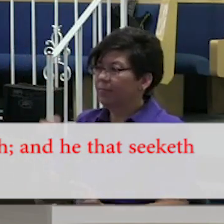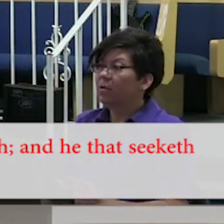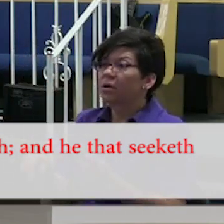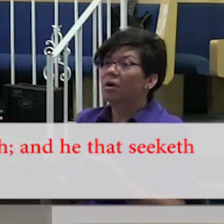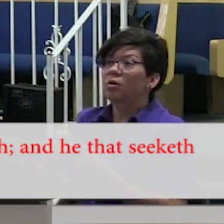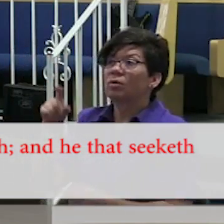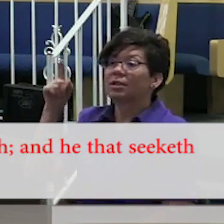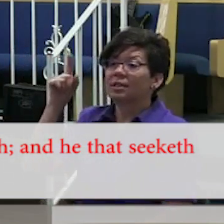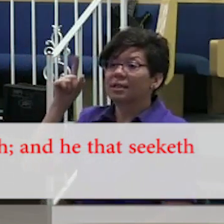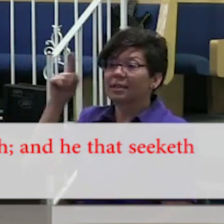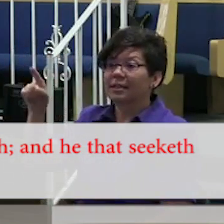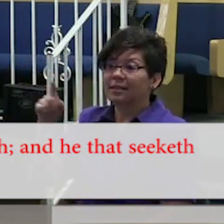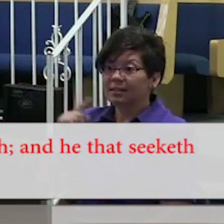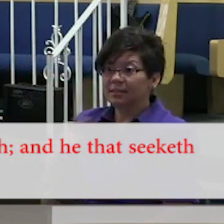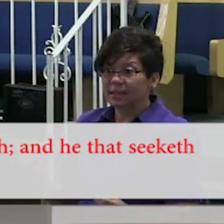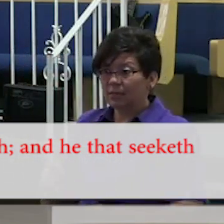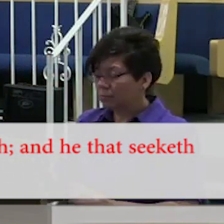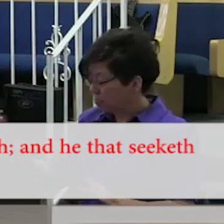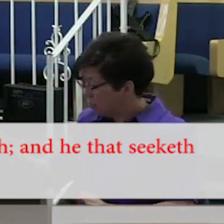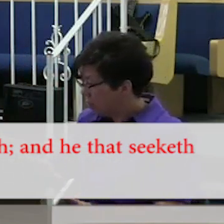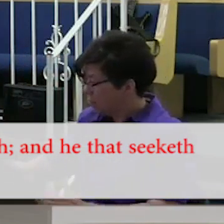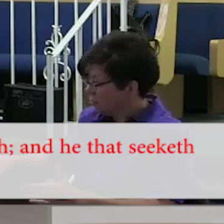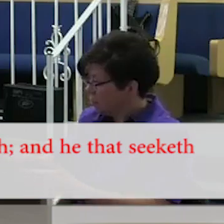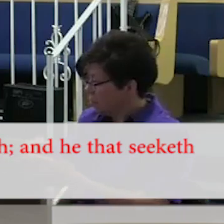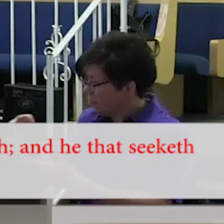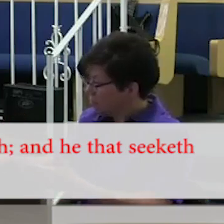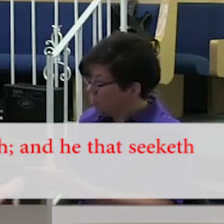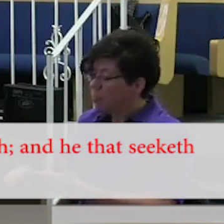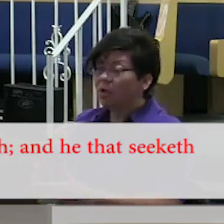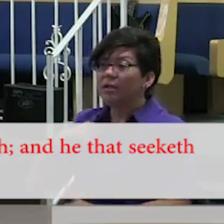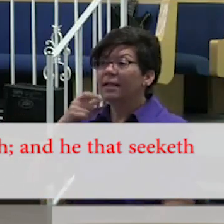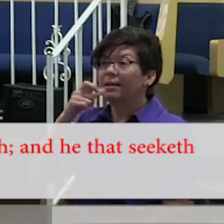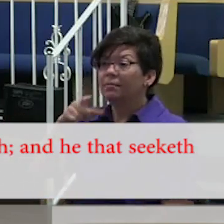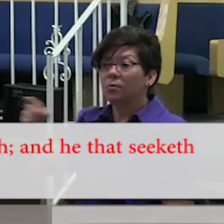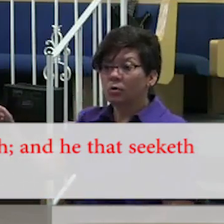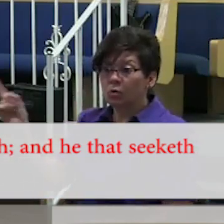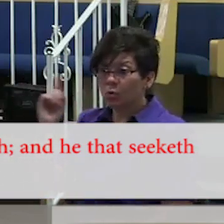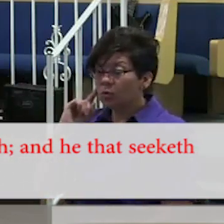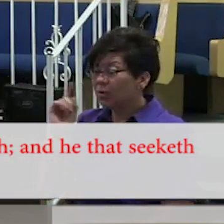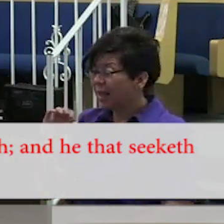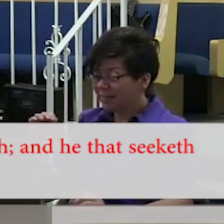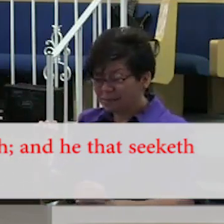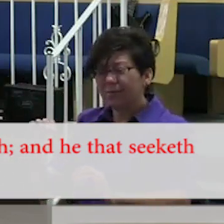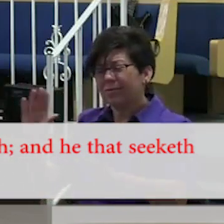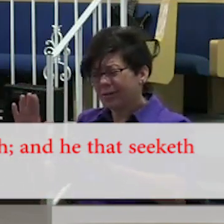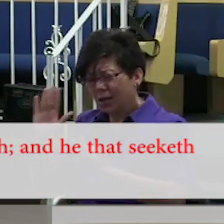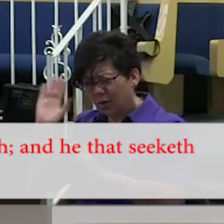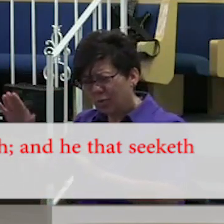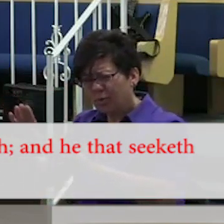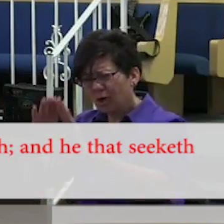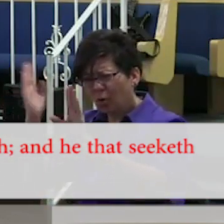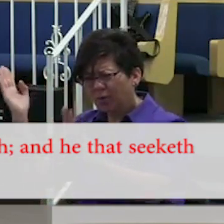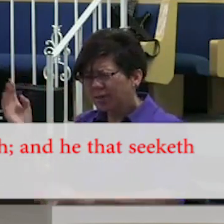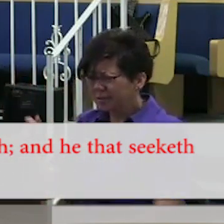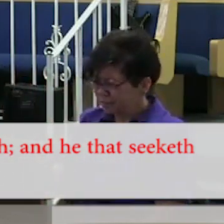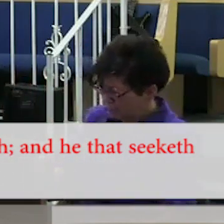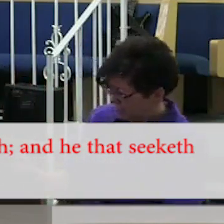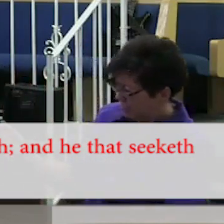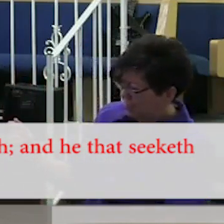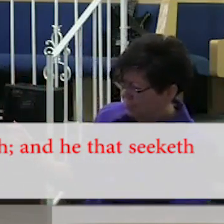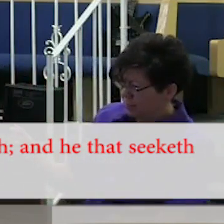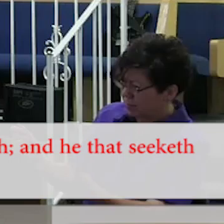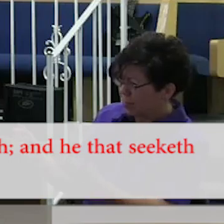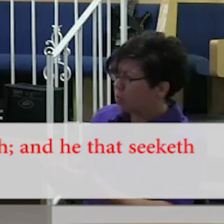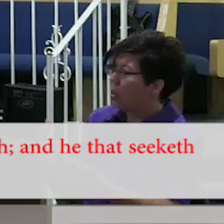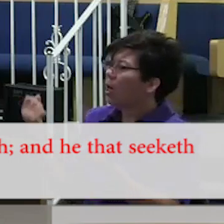he that seeketh, he findeth. And to him that knocketh, it shall be opened." How many of you have